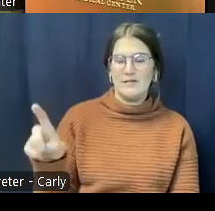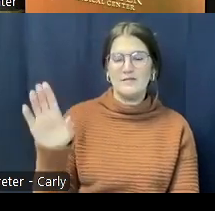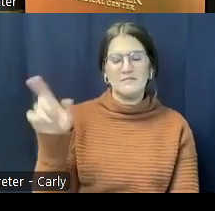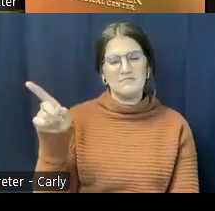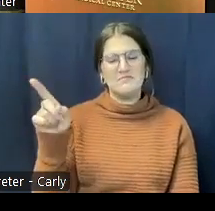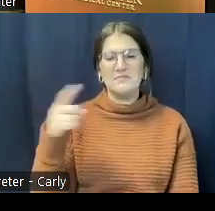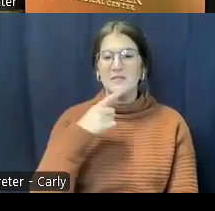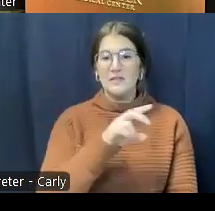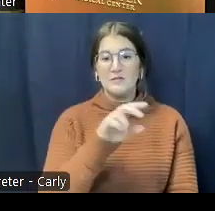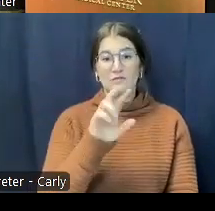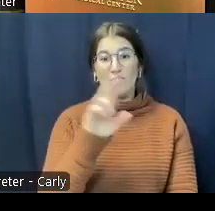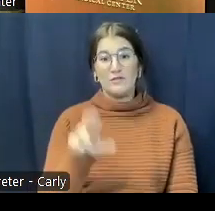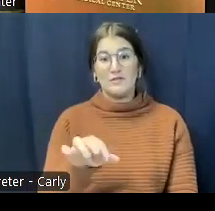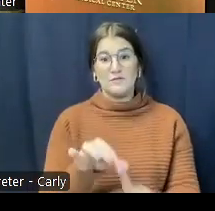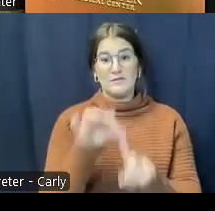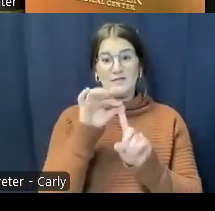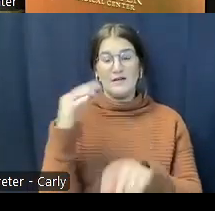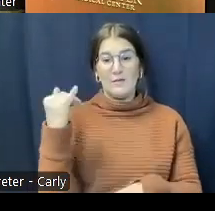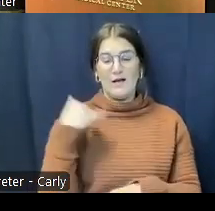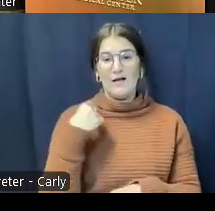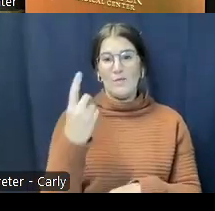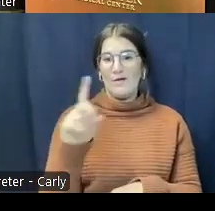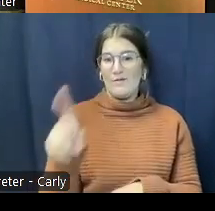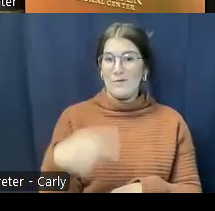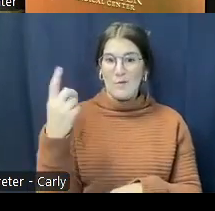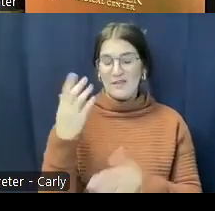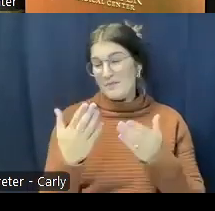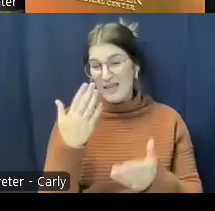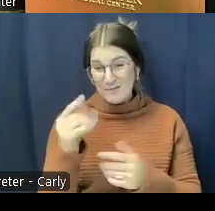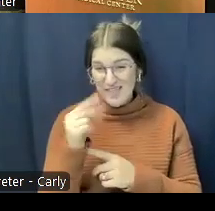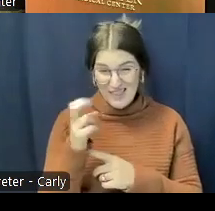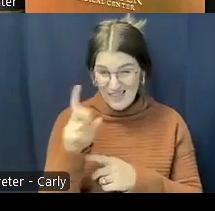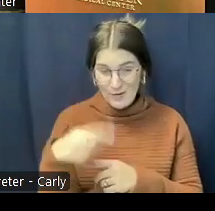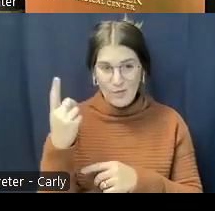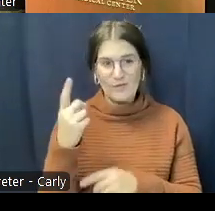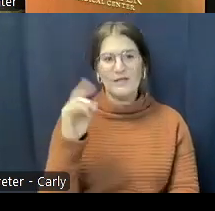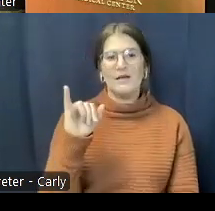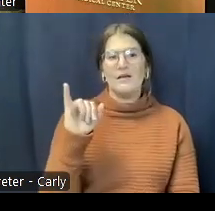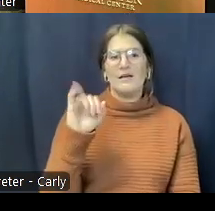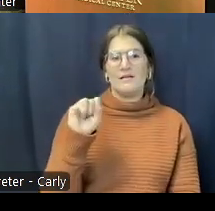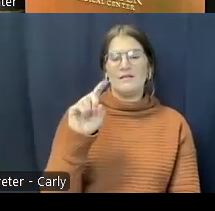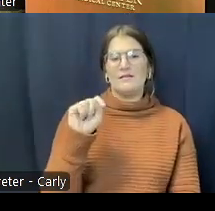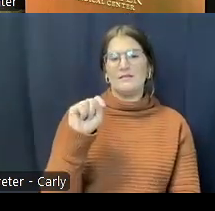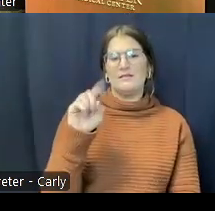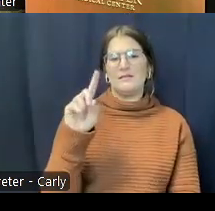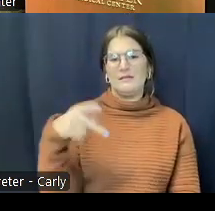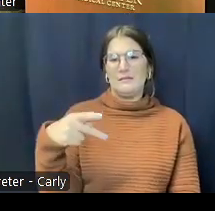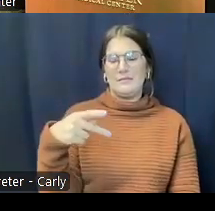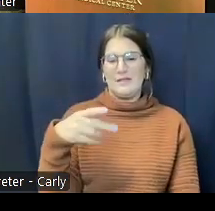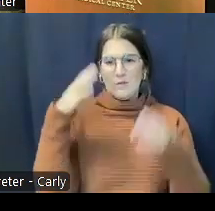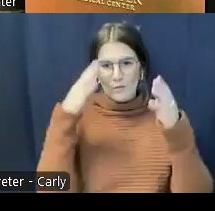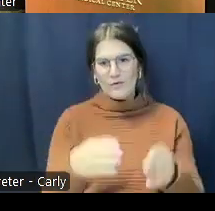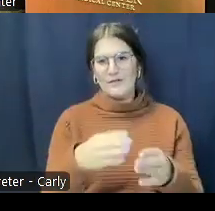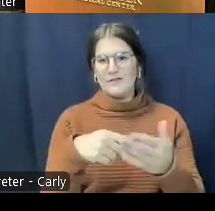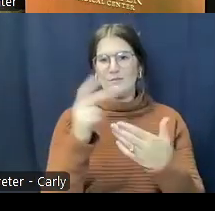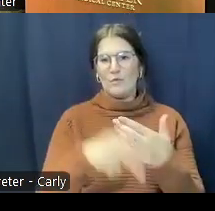is unique in having one of the only, if not the only, ISTDP-oriented FND assessment and treatment program in the